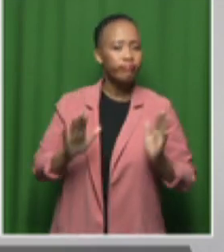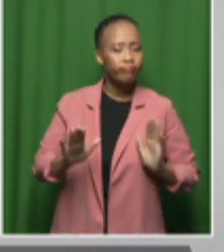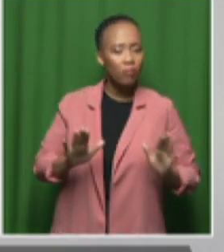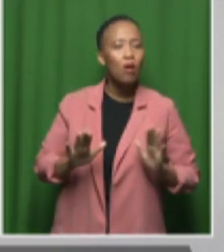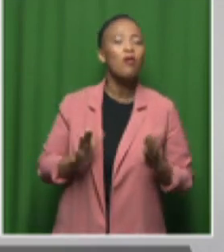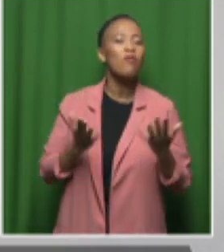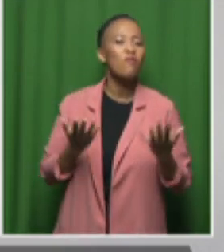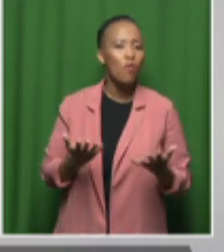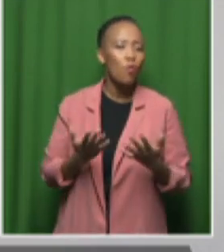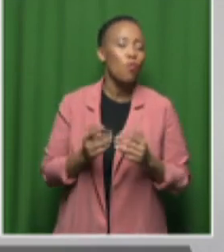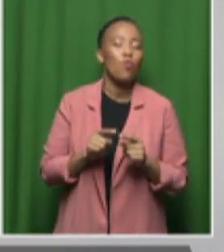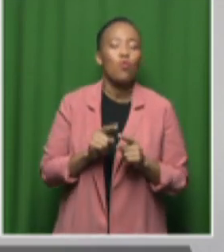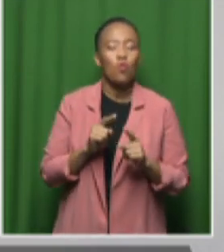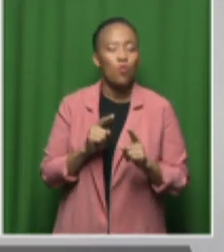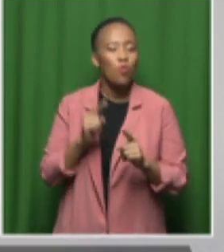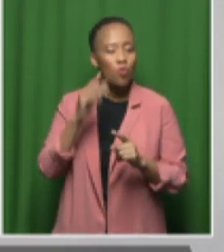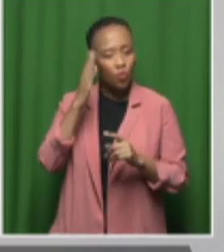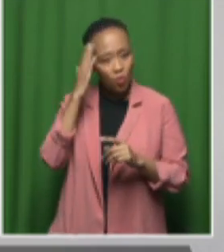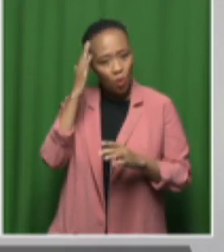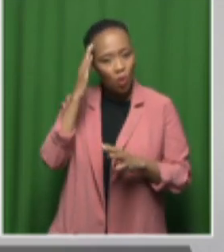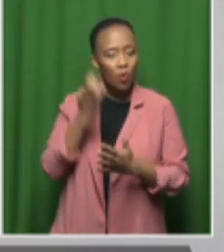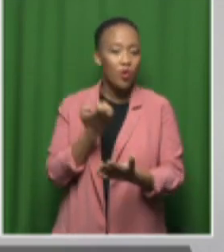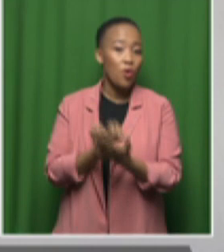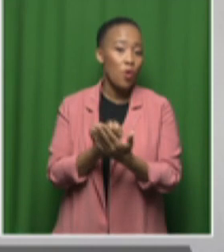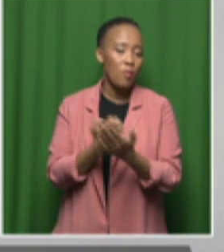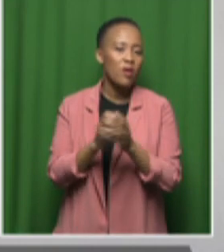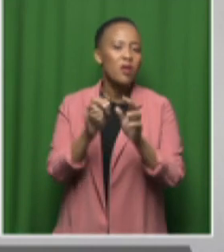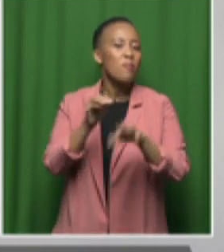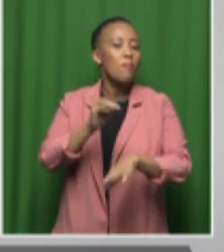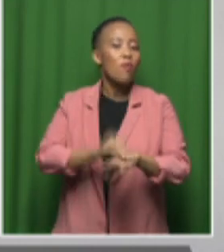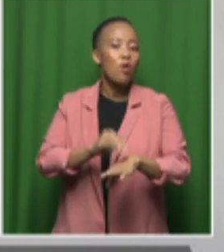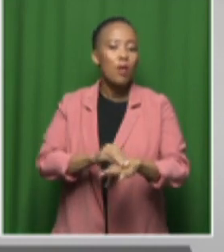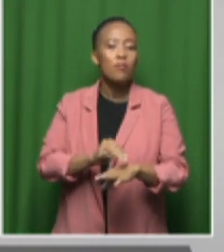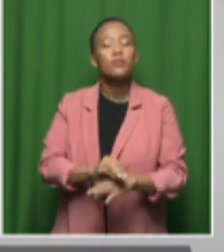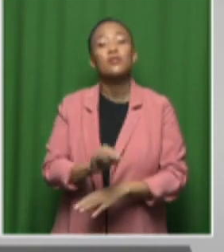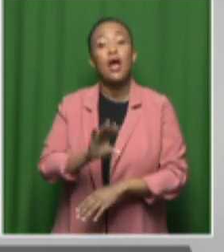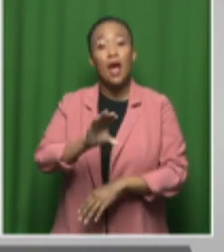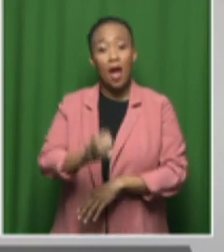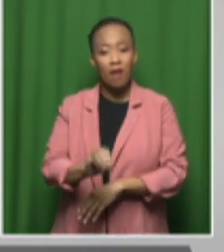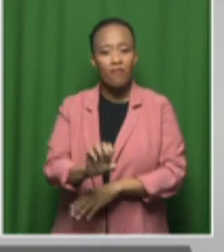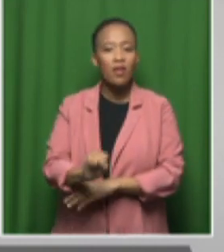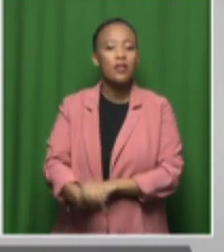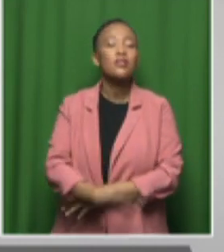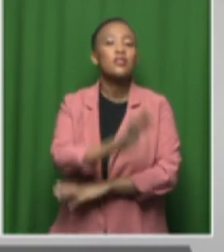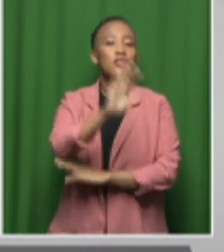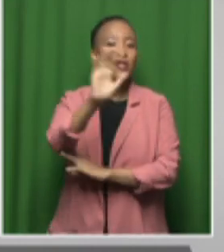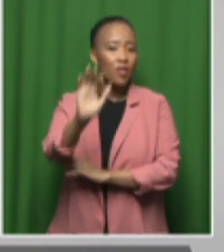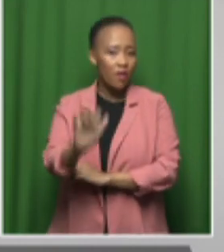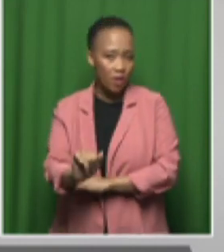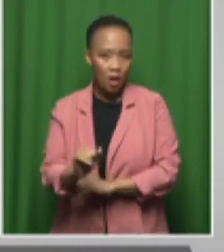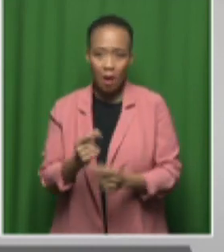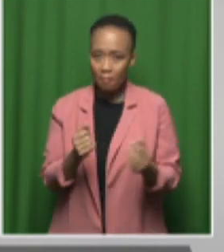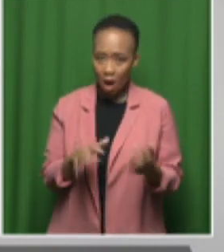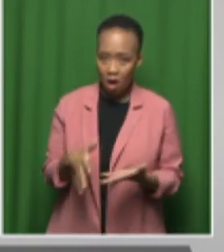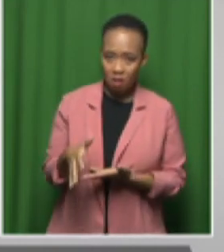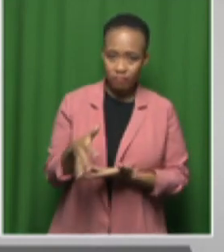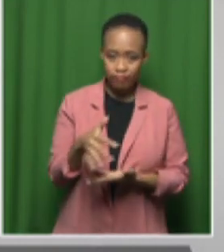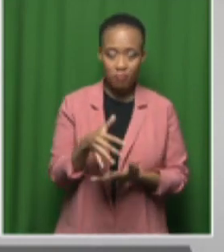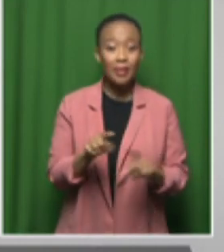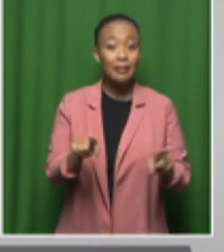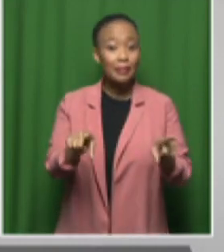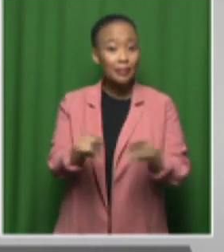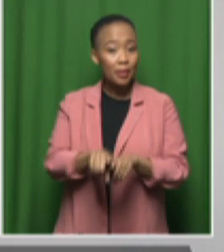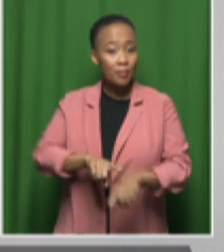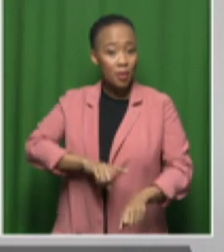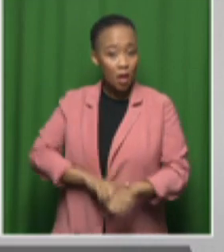issues around having the money to bring the works together, but also being able to track the works.